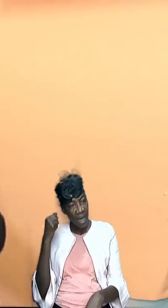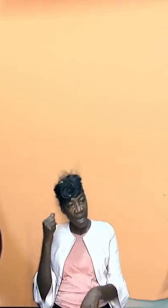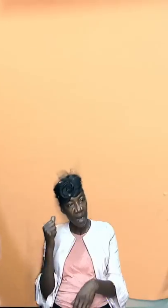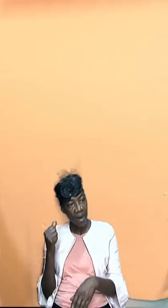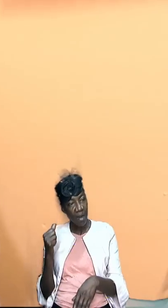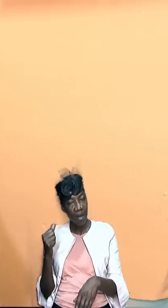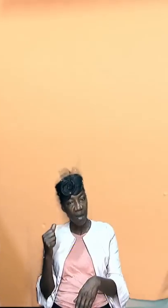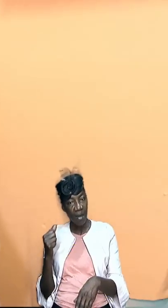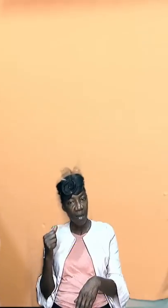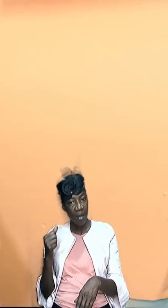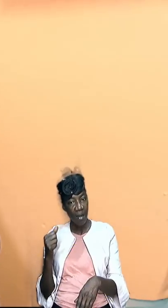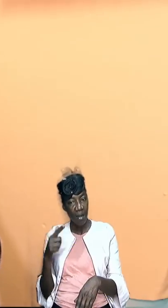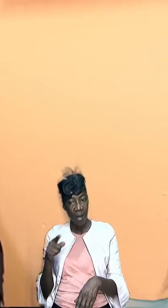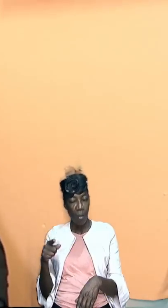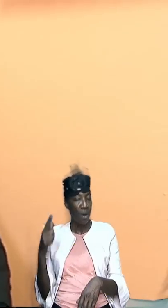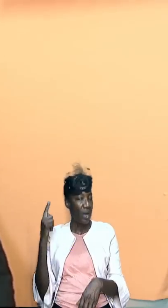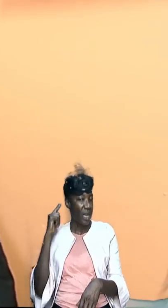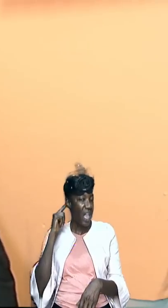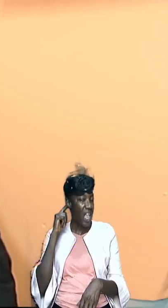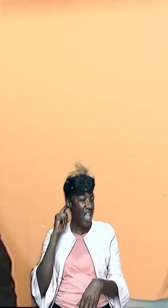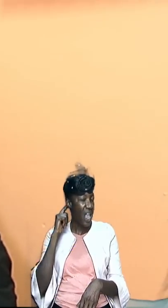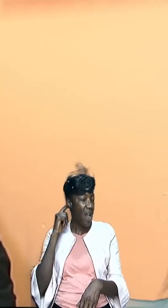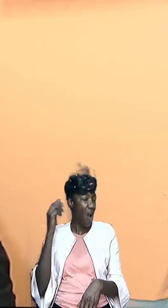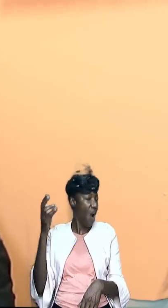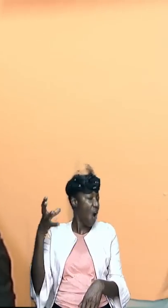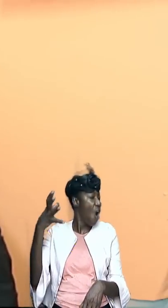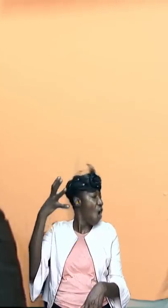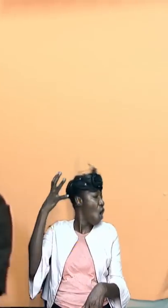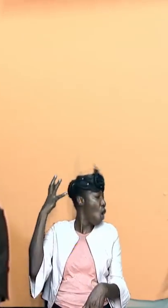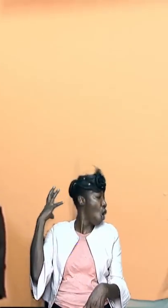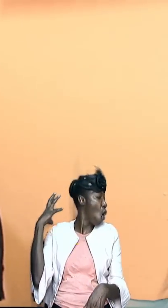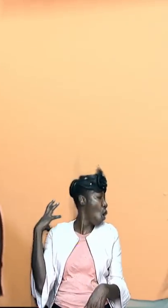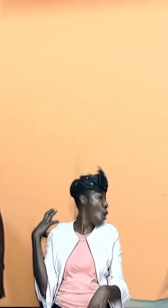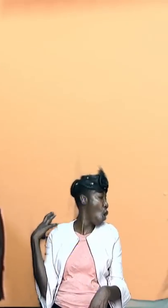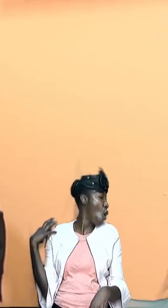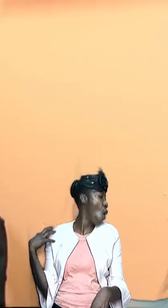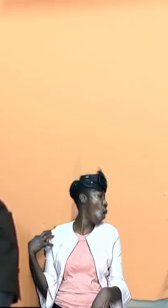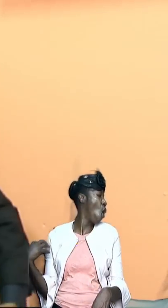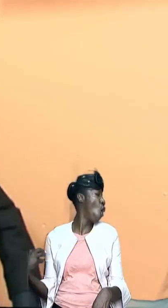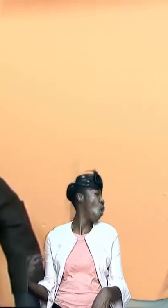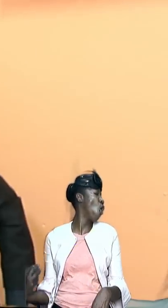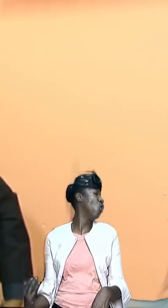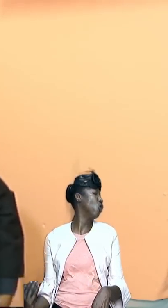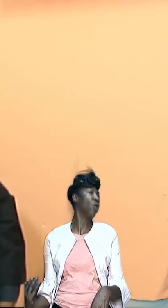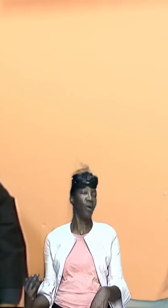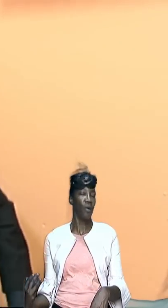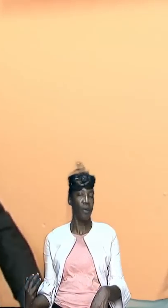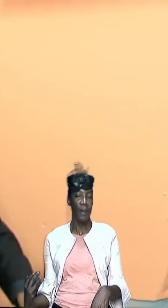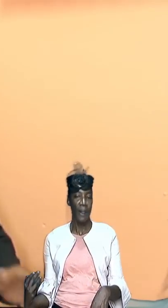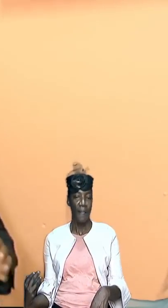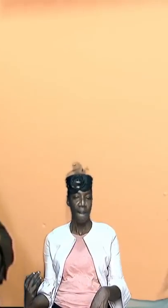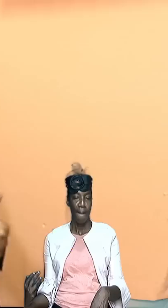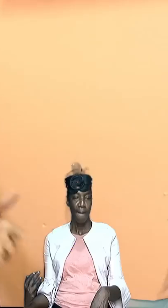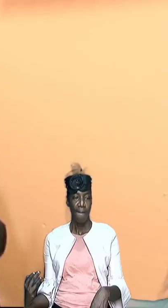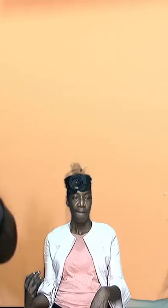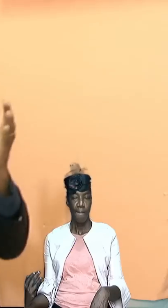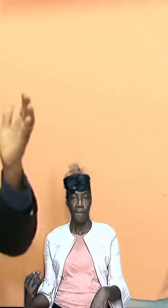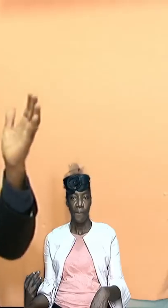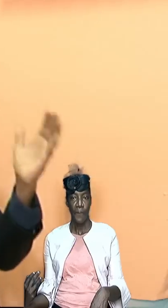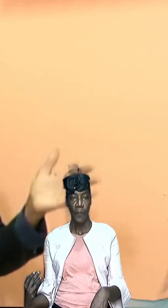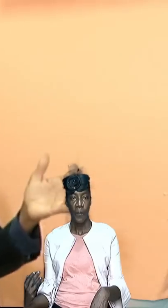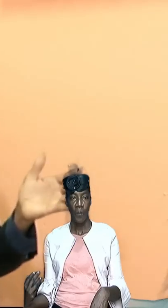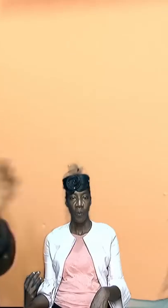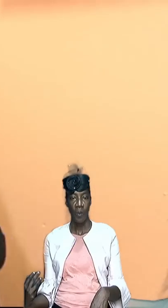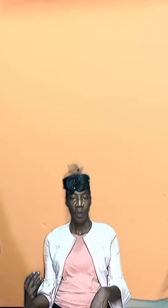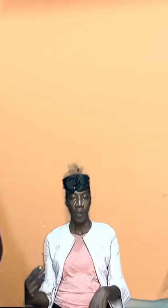her hair was the longest and it was flowing right past her bottom. And